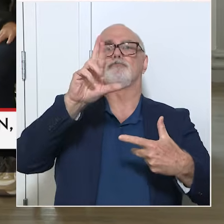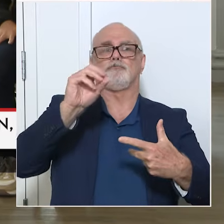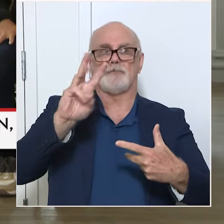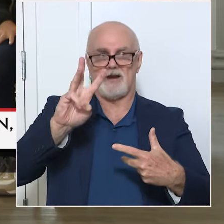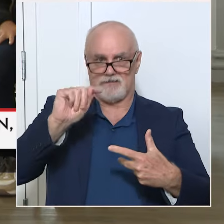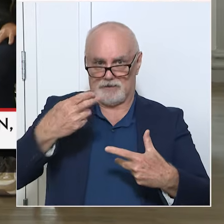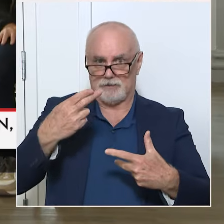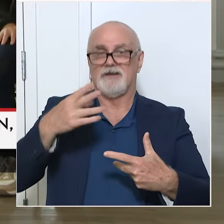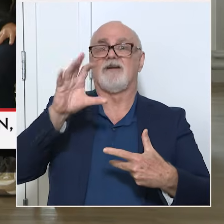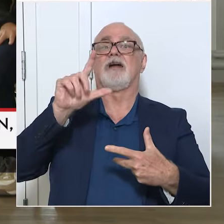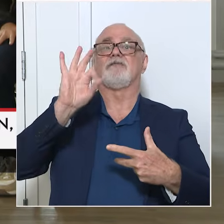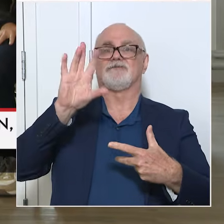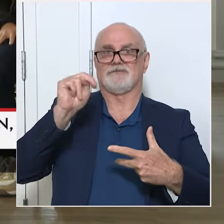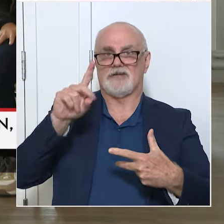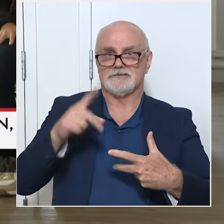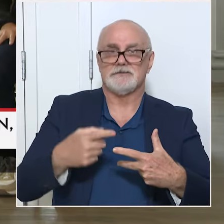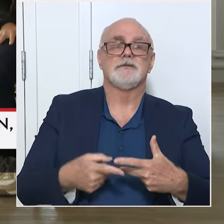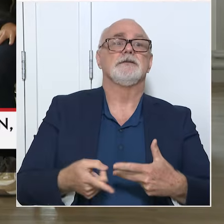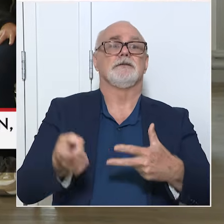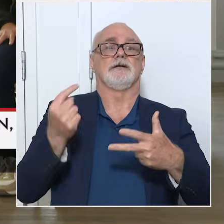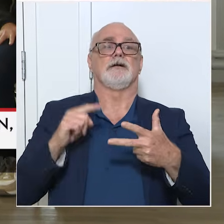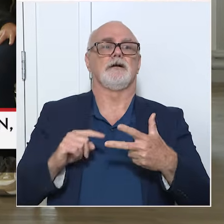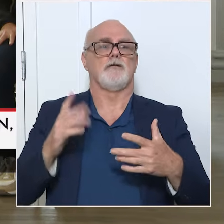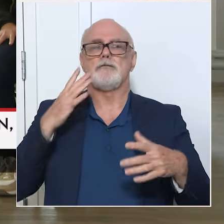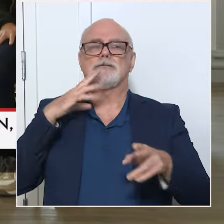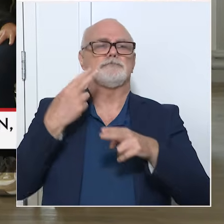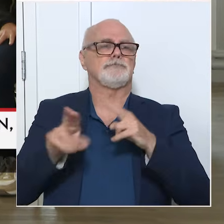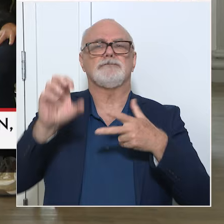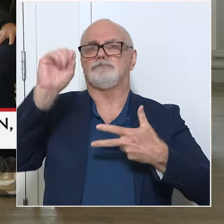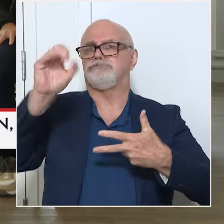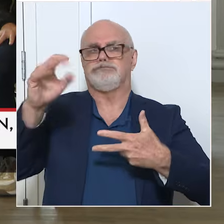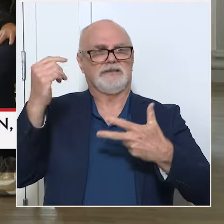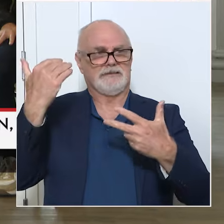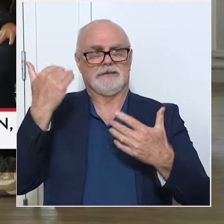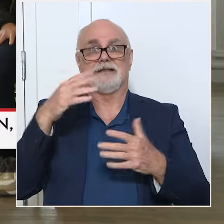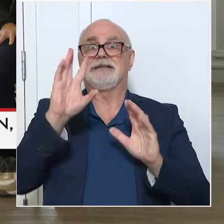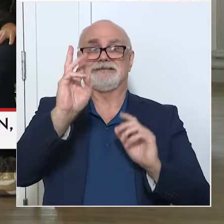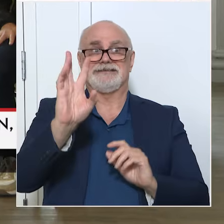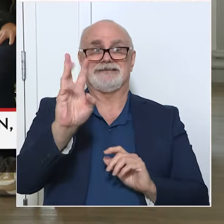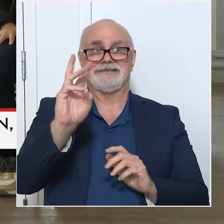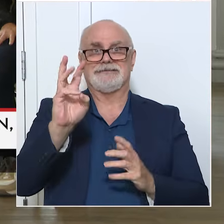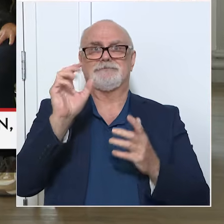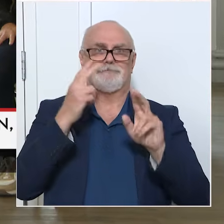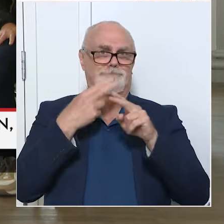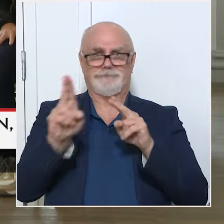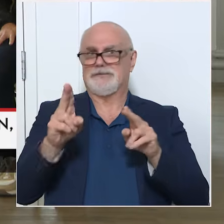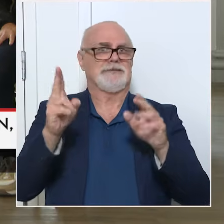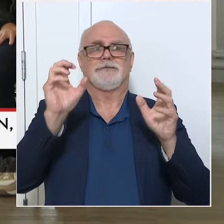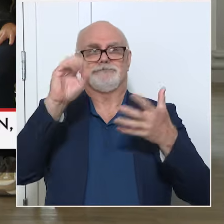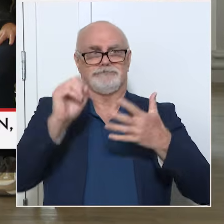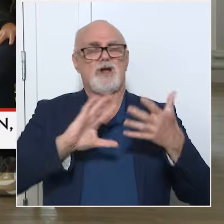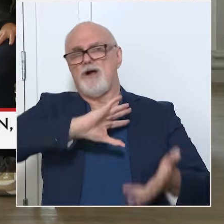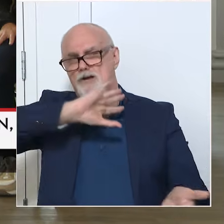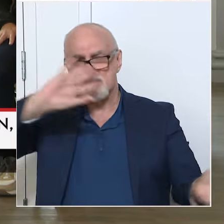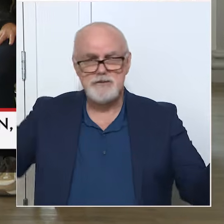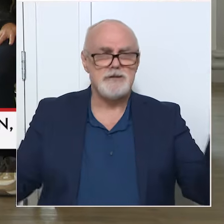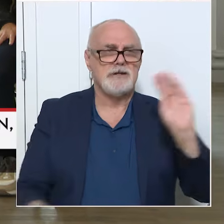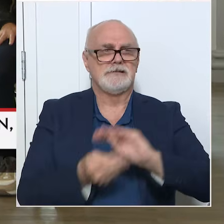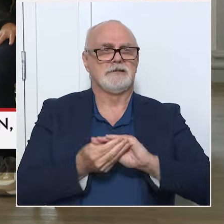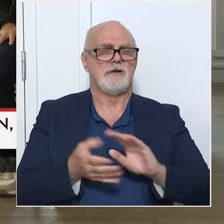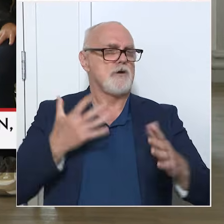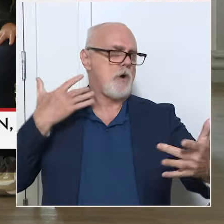our Growth Fund awardees, I'm just going to read them down because they, in total, are receiving just